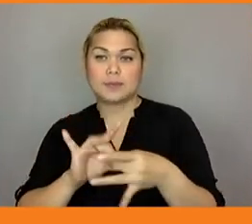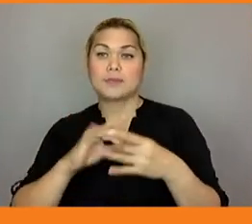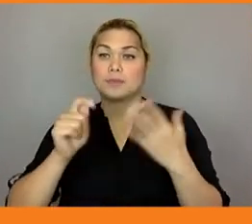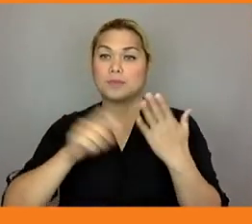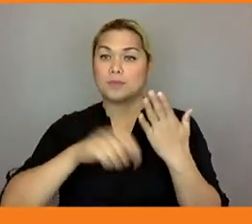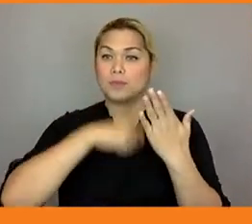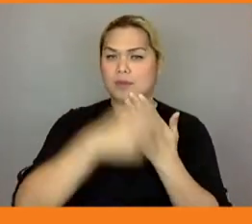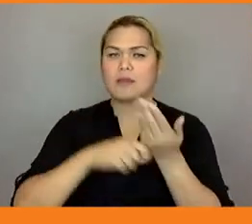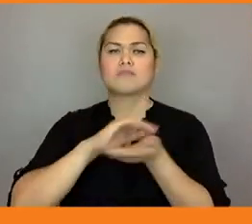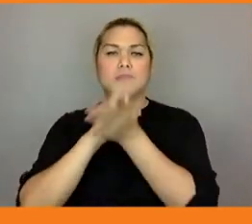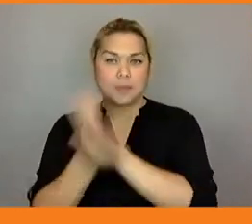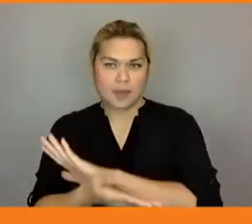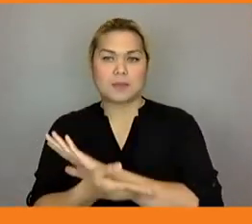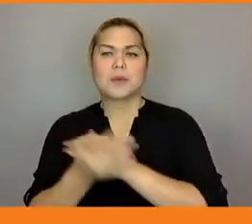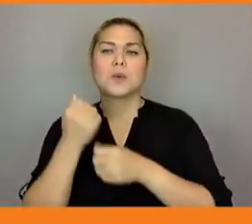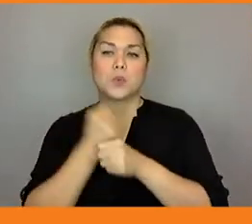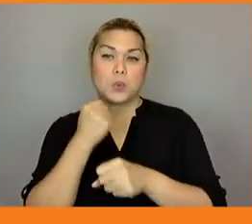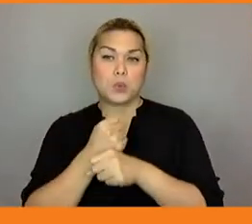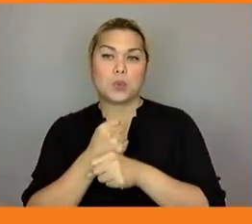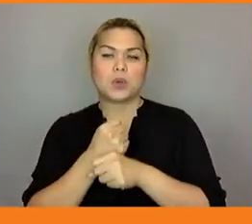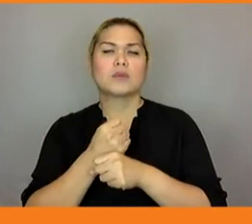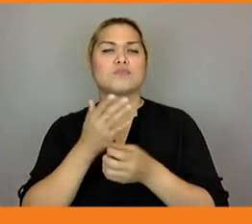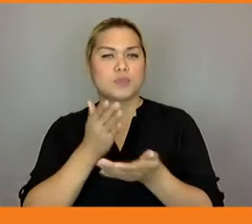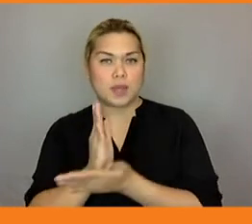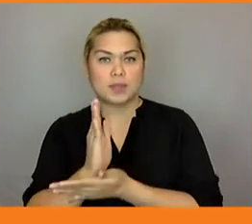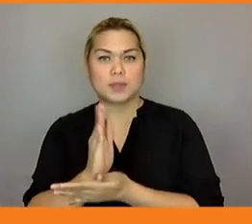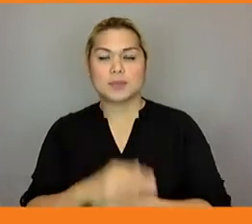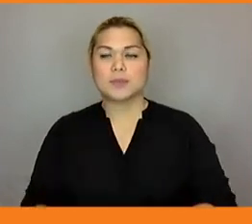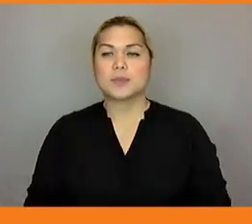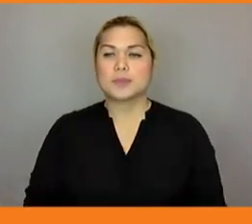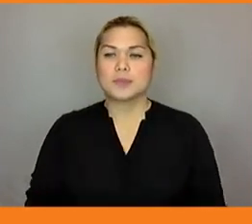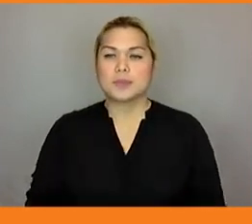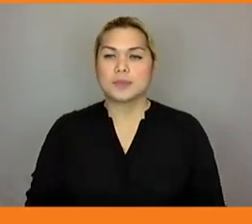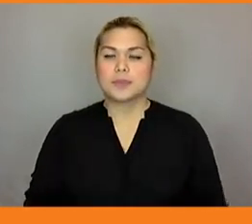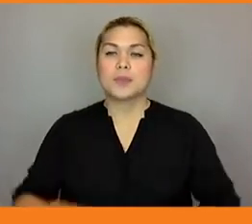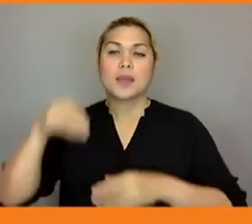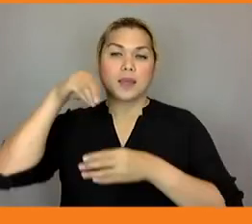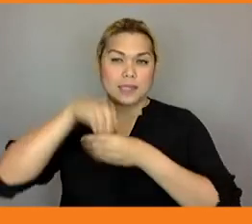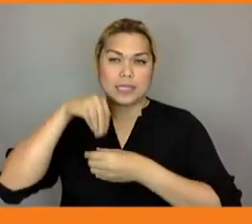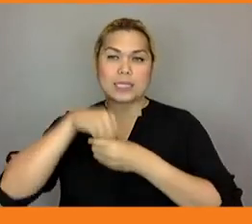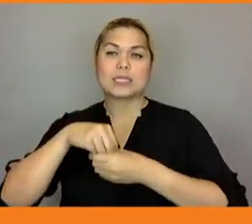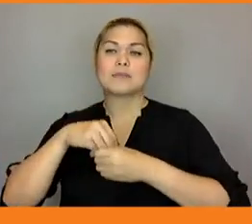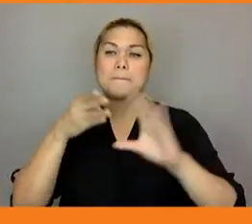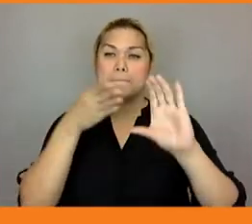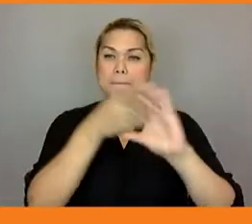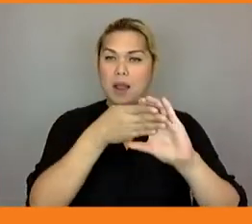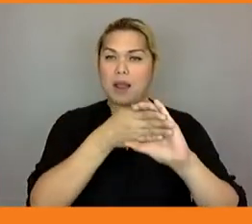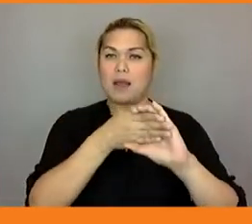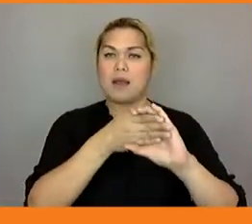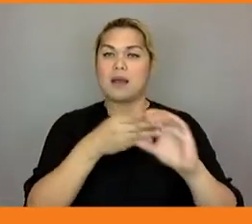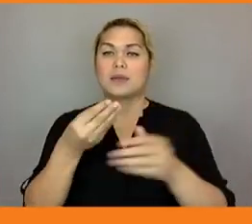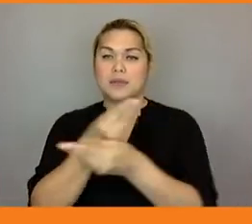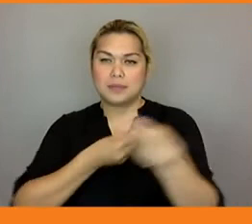including occupational safety and health within the bank, as well as with trade union and CSO. Taking